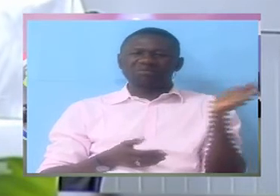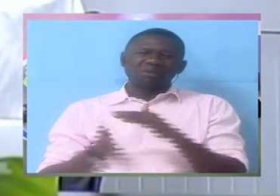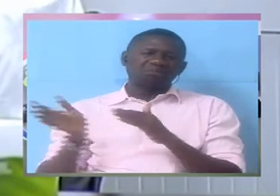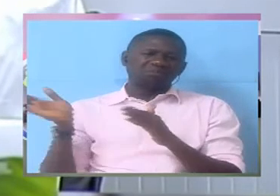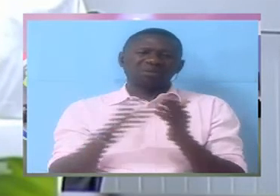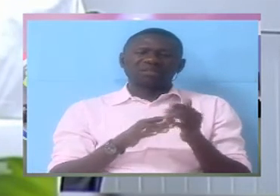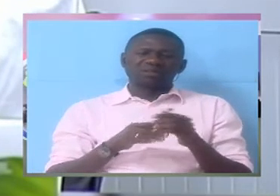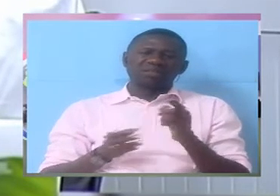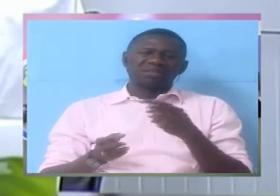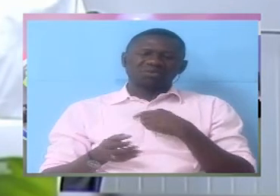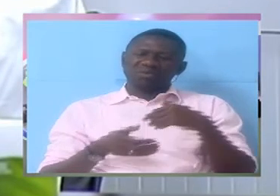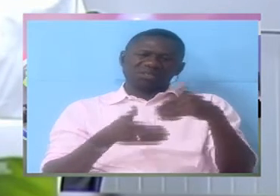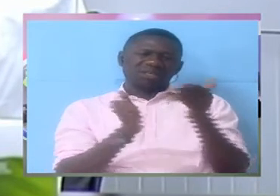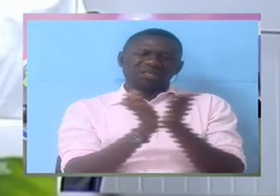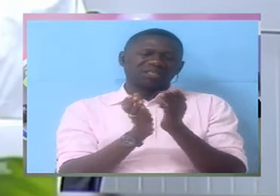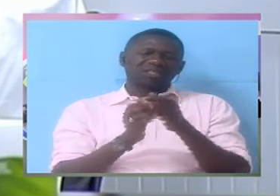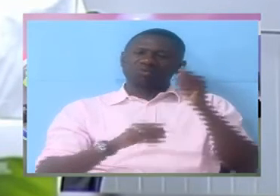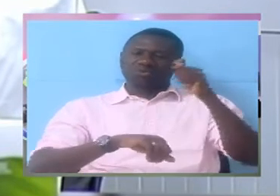I don't class it as a